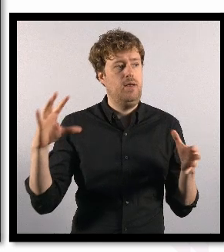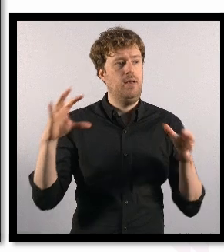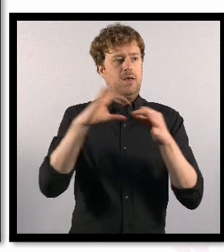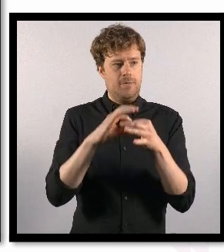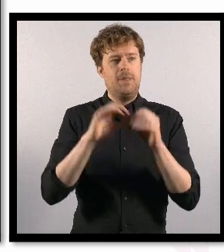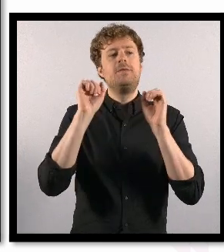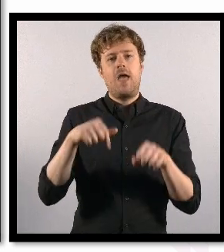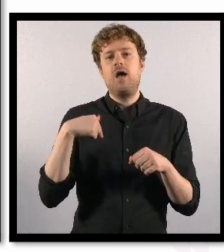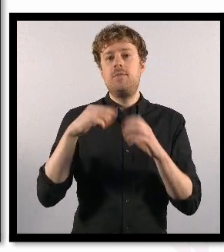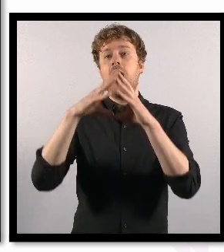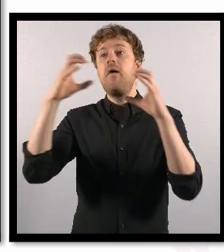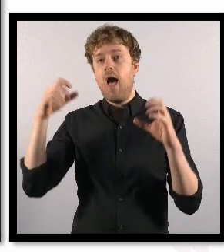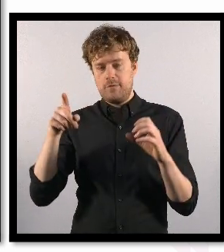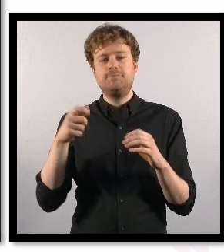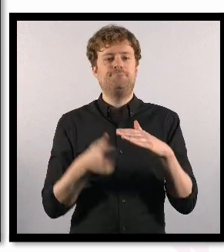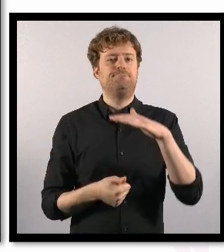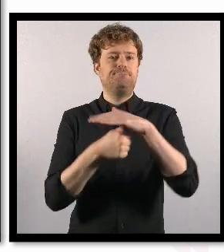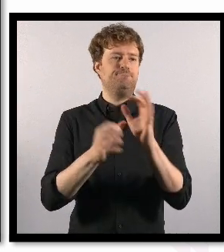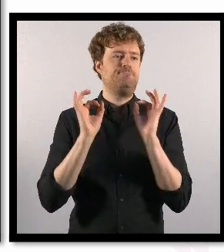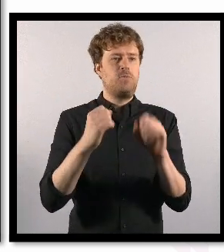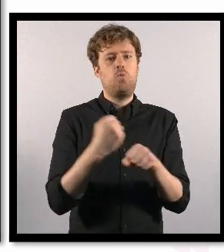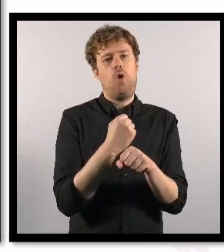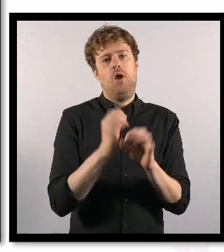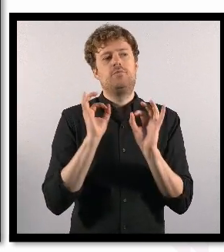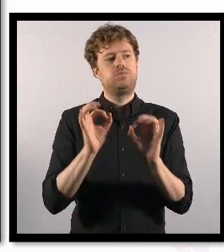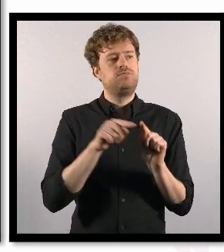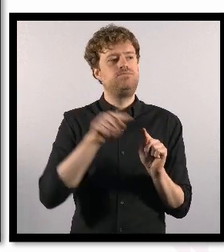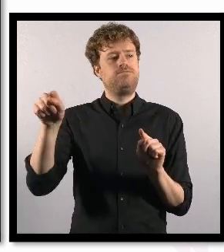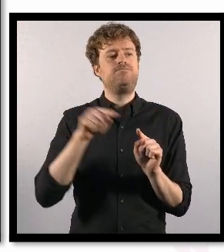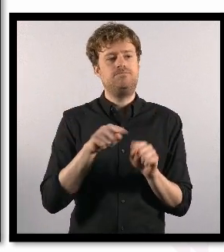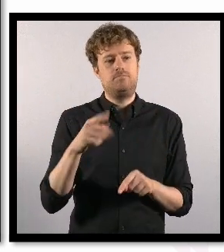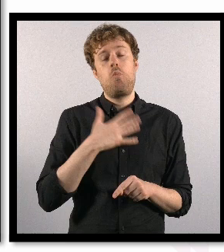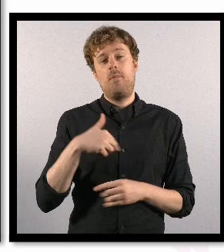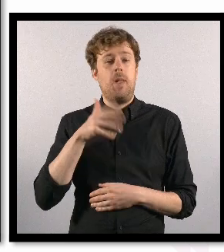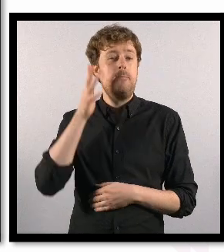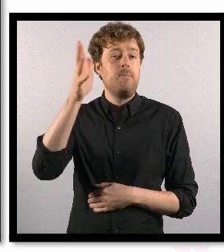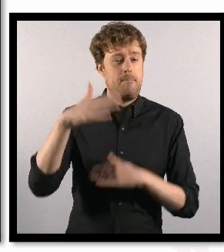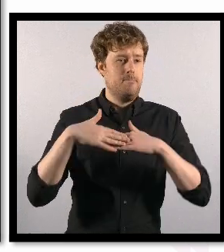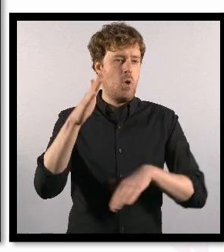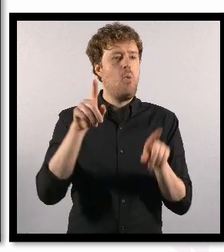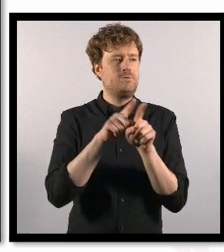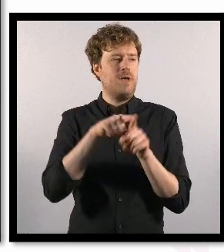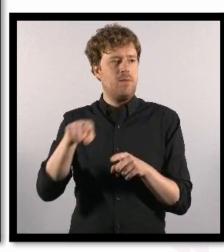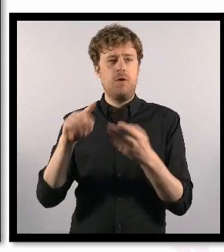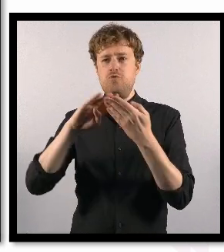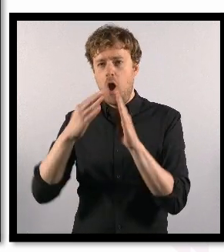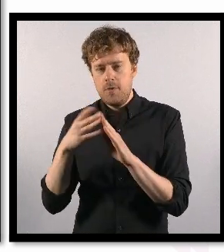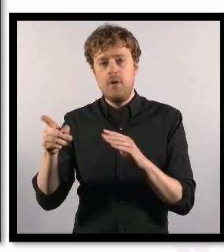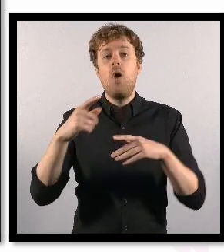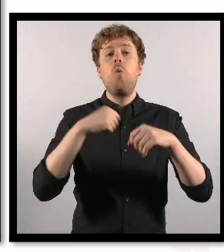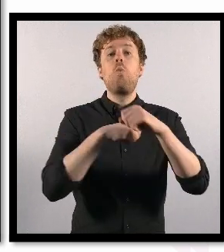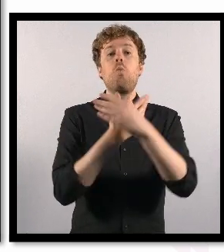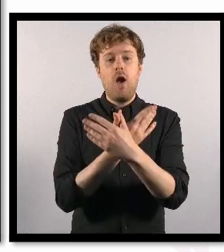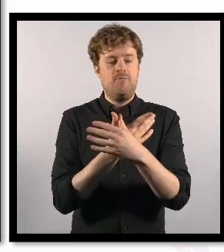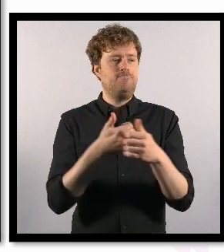If you'd like to learn more about our use cases in the cloud-native space and how we engage with the wider ecosystem, you can attend one of the 10-hour